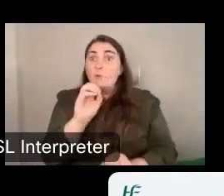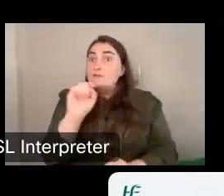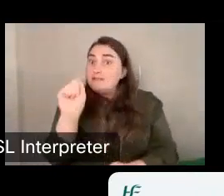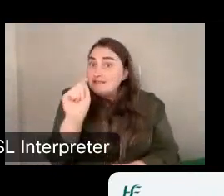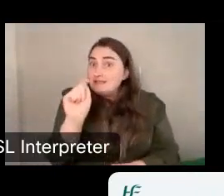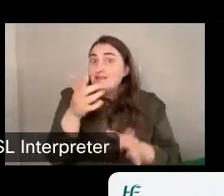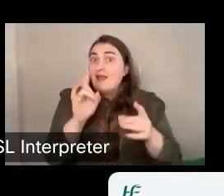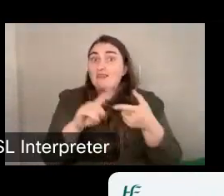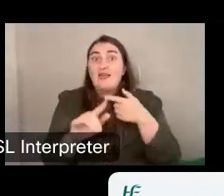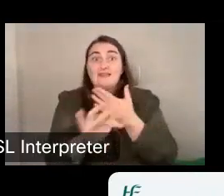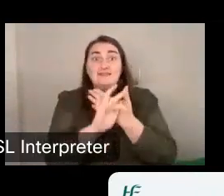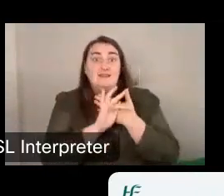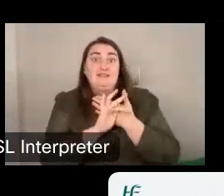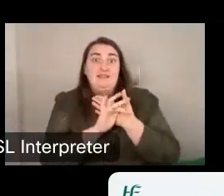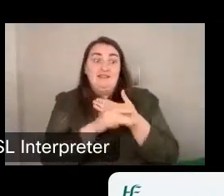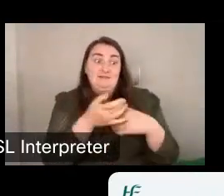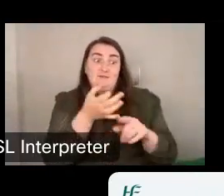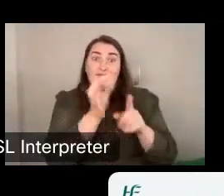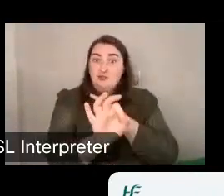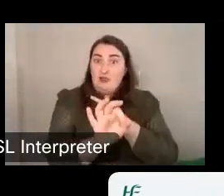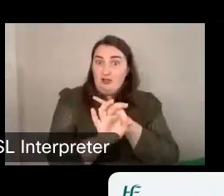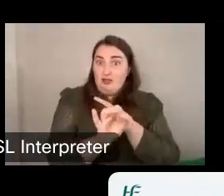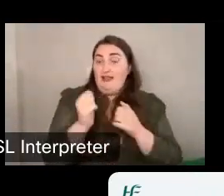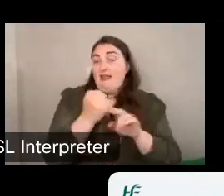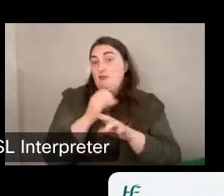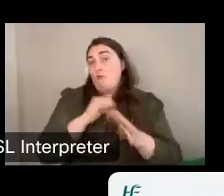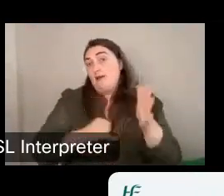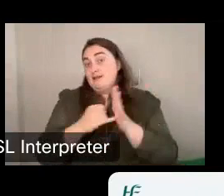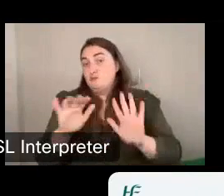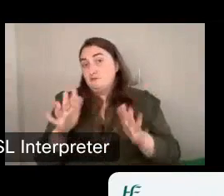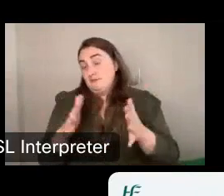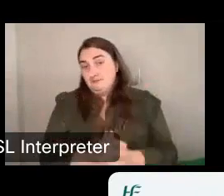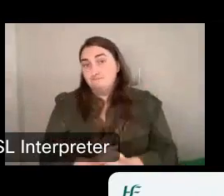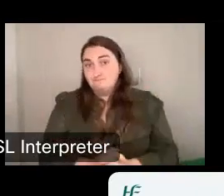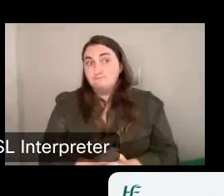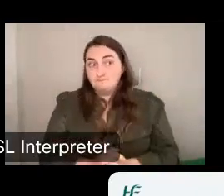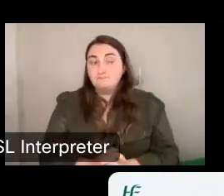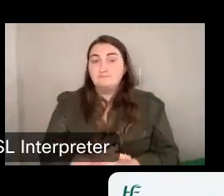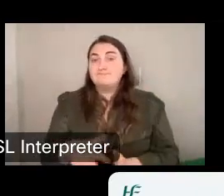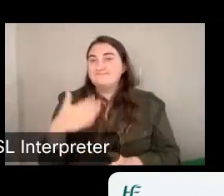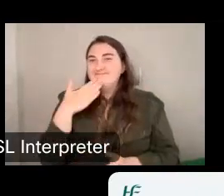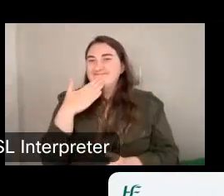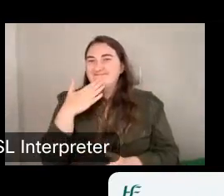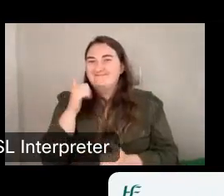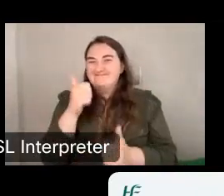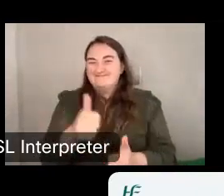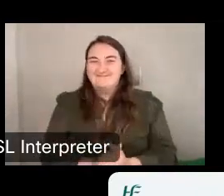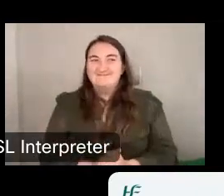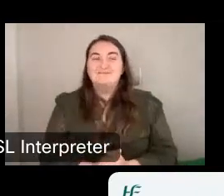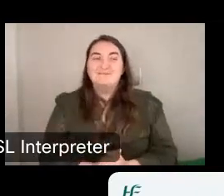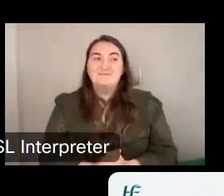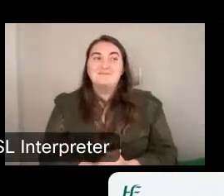safety professionals in the organisation. Yeah. Thank you. That's brilliant.